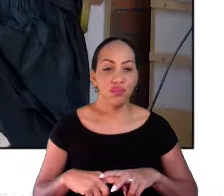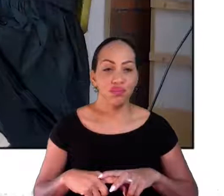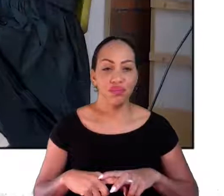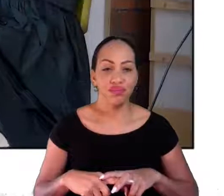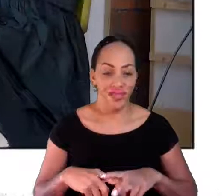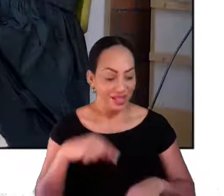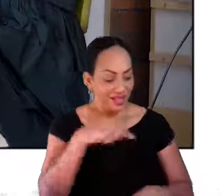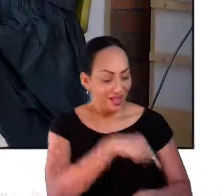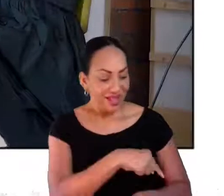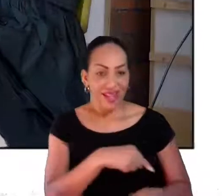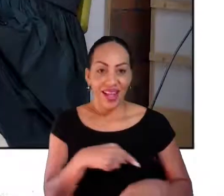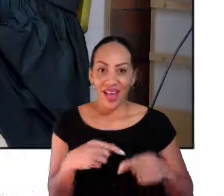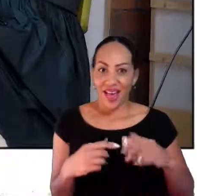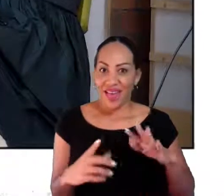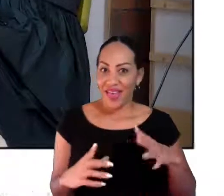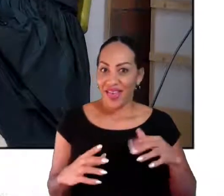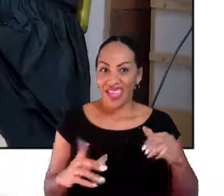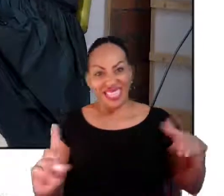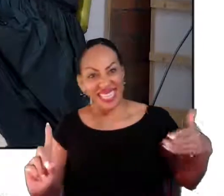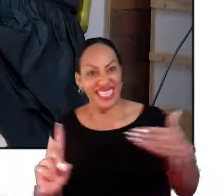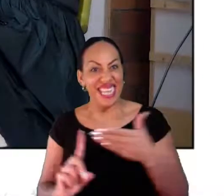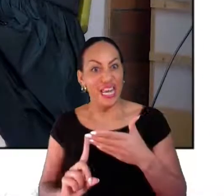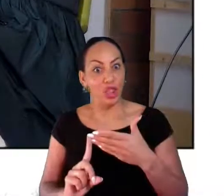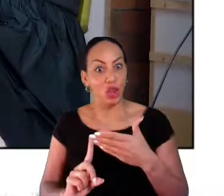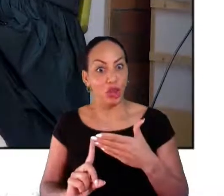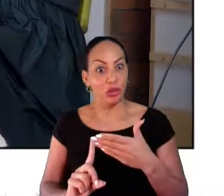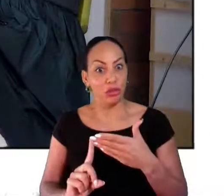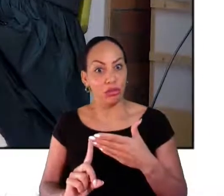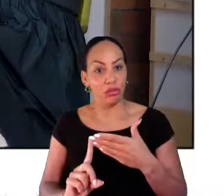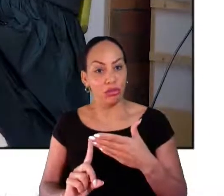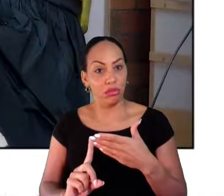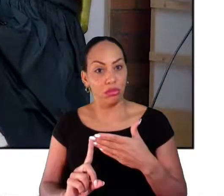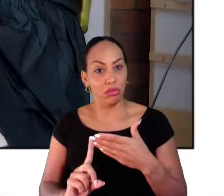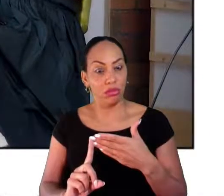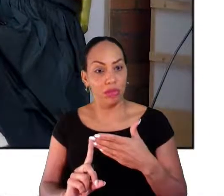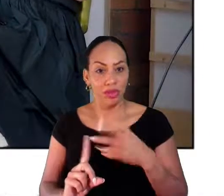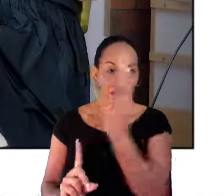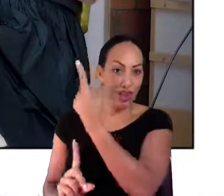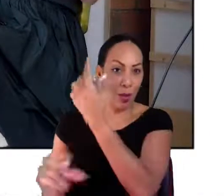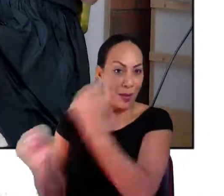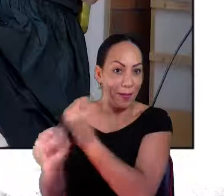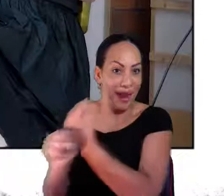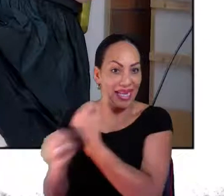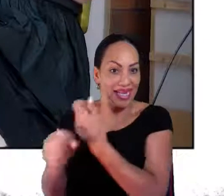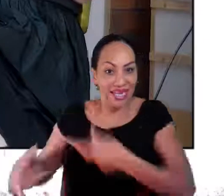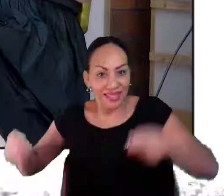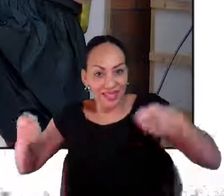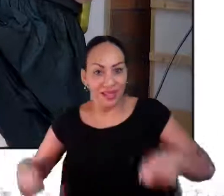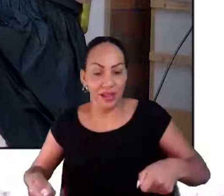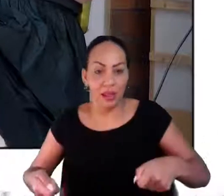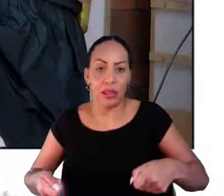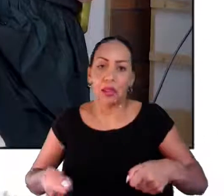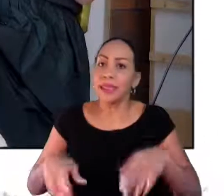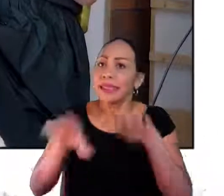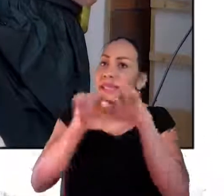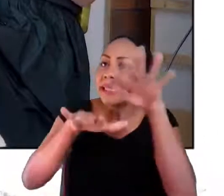form. Or the greeting at the door, you know, by somebody is the embodiment of the intentions of the service